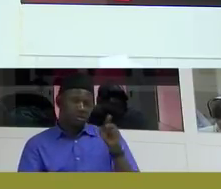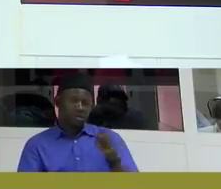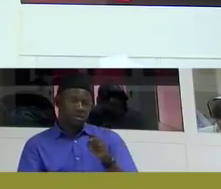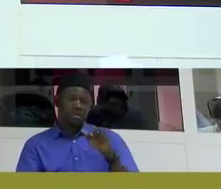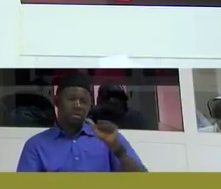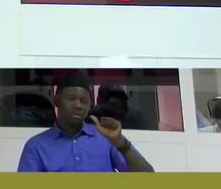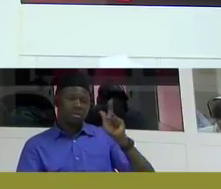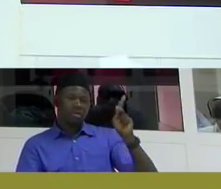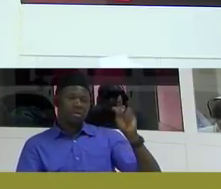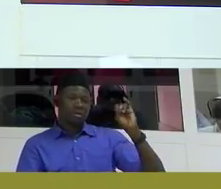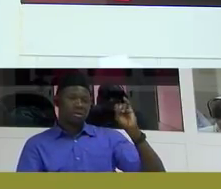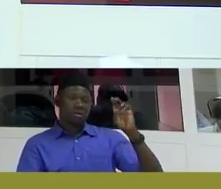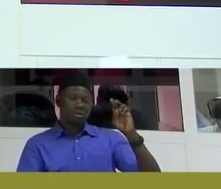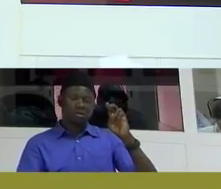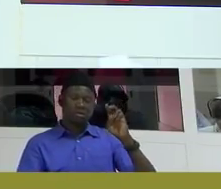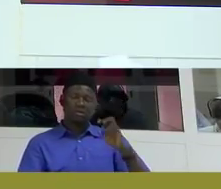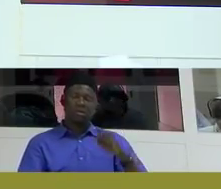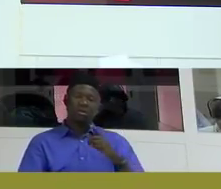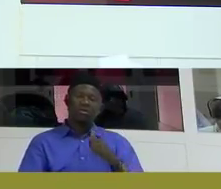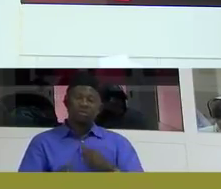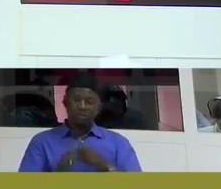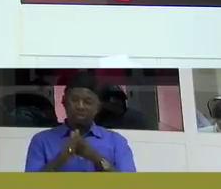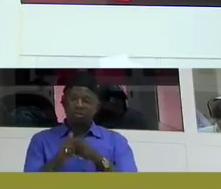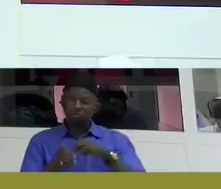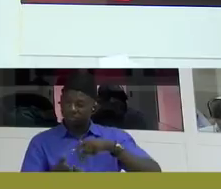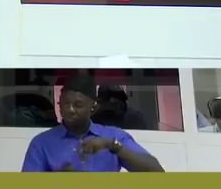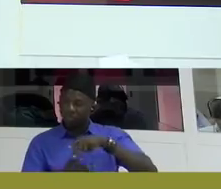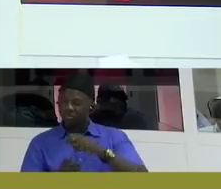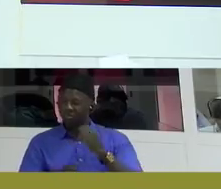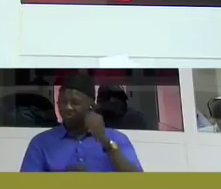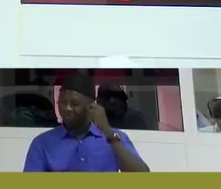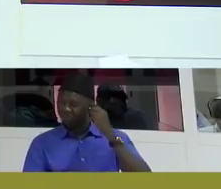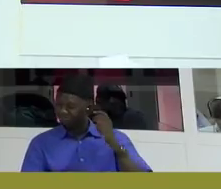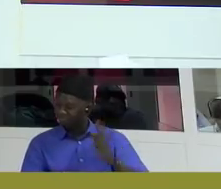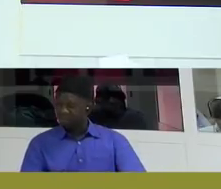following his footstep with a firm belief.